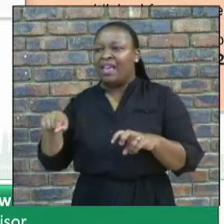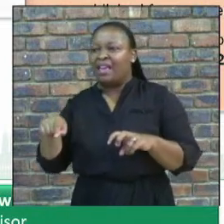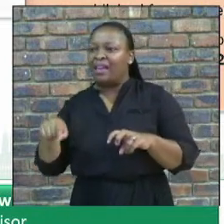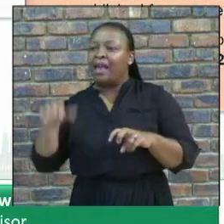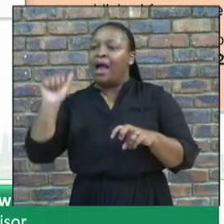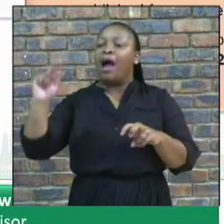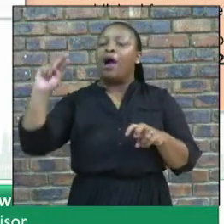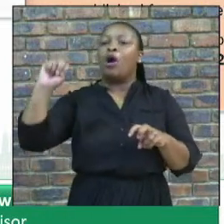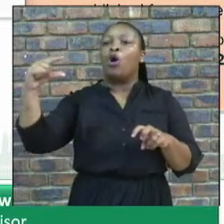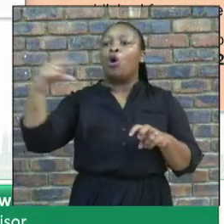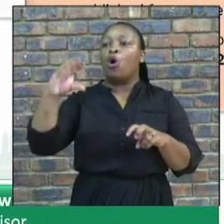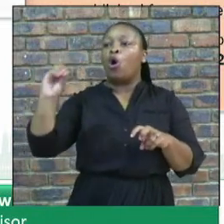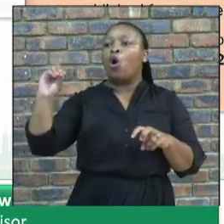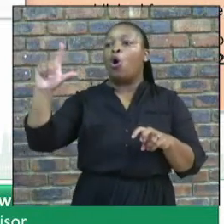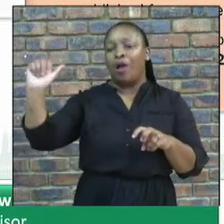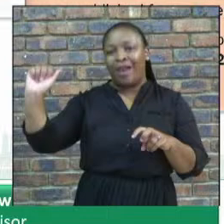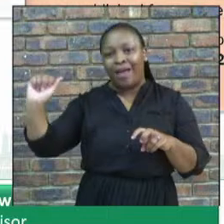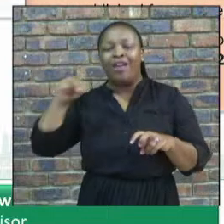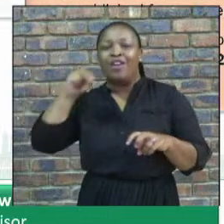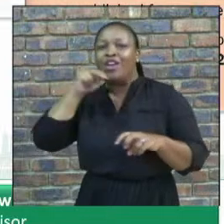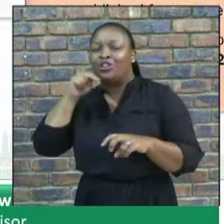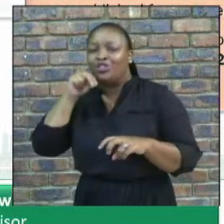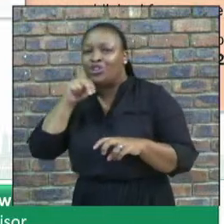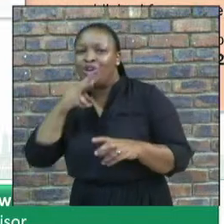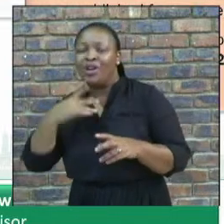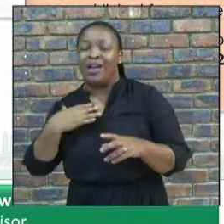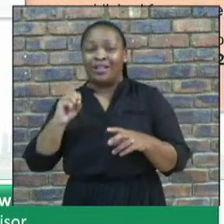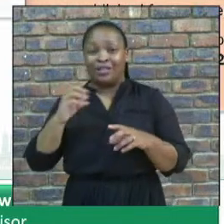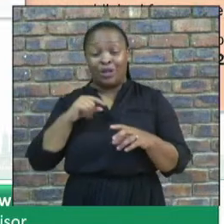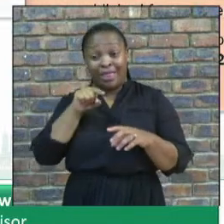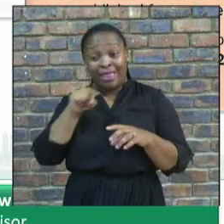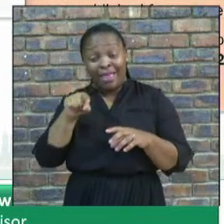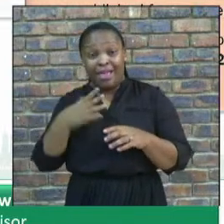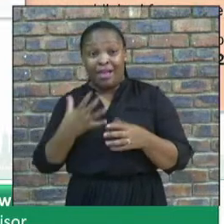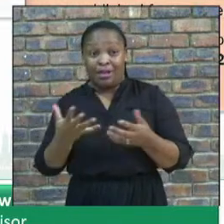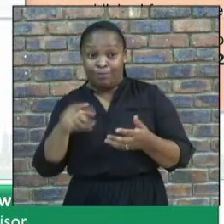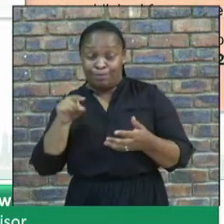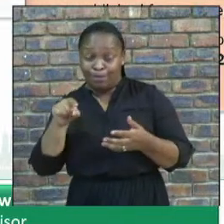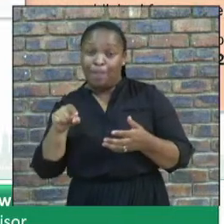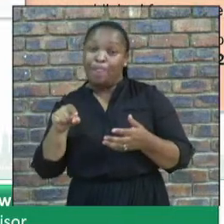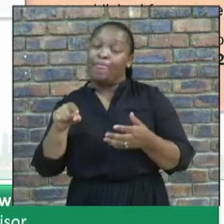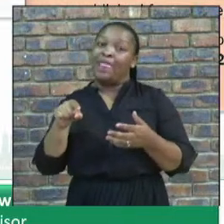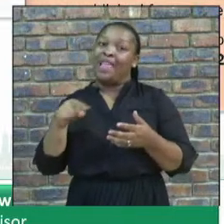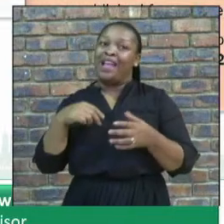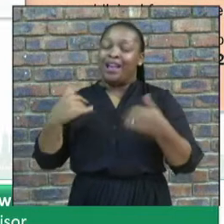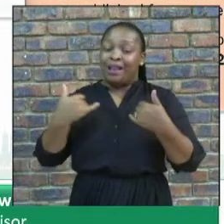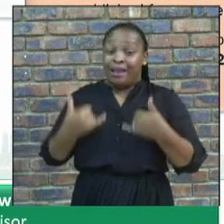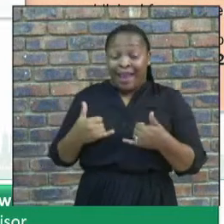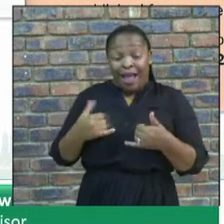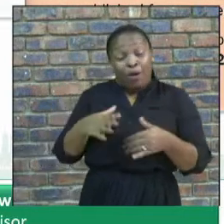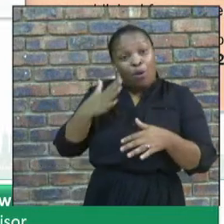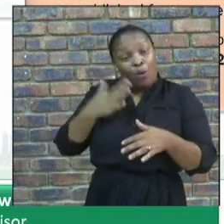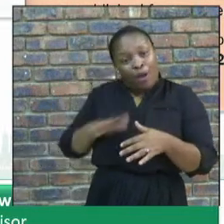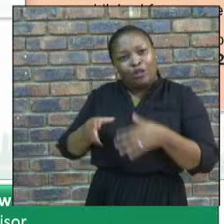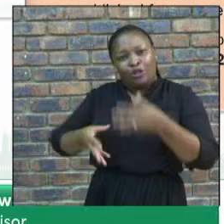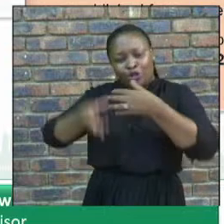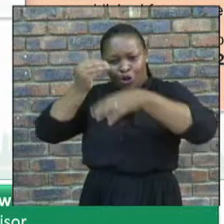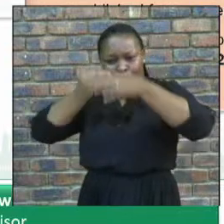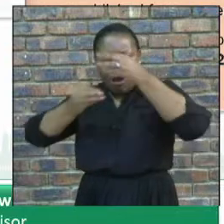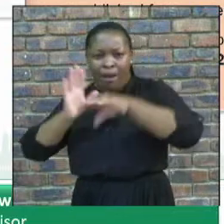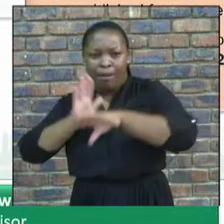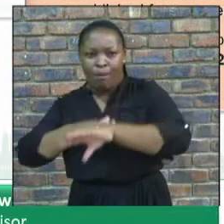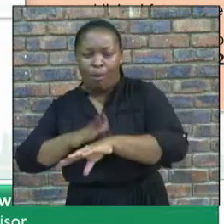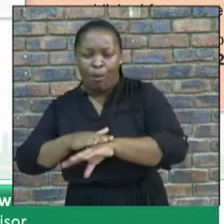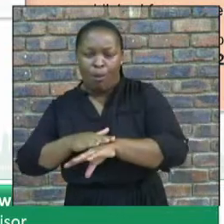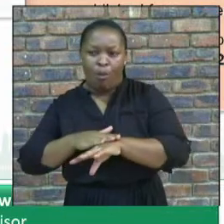in Nigeria. We have also taken a study tour to Norway. So those countries